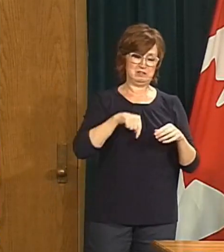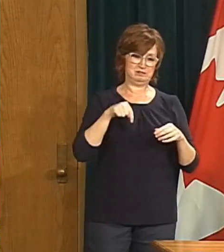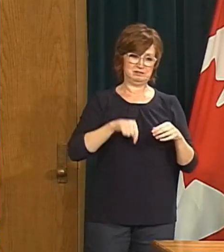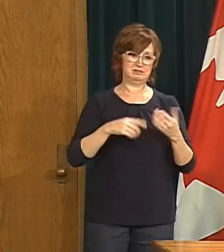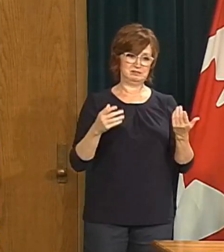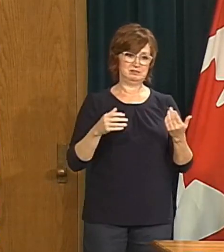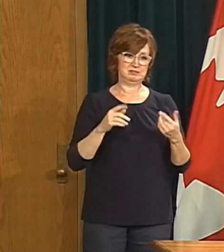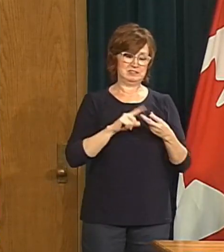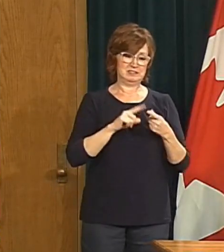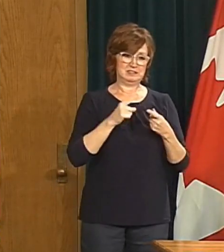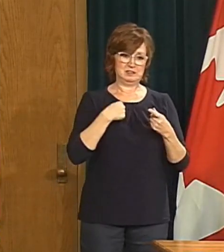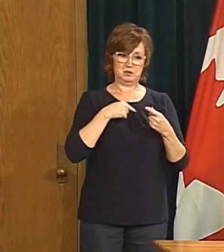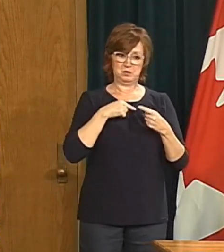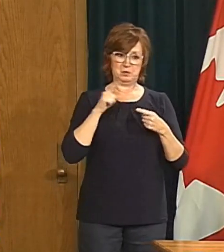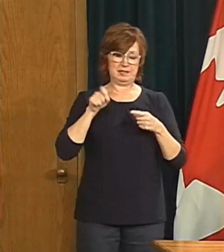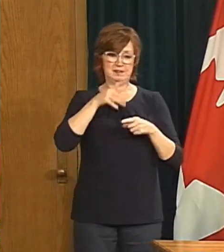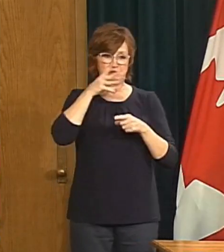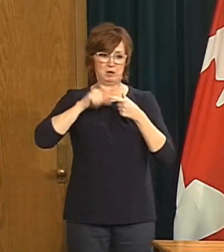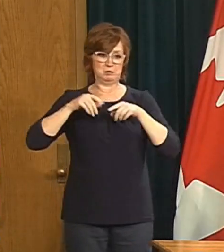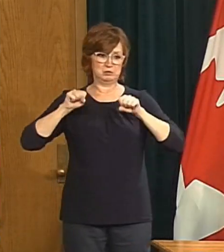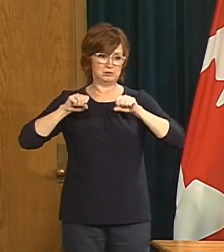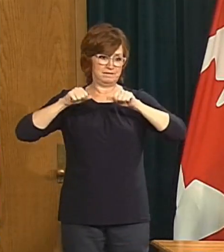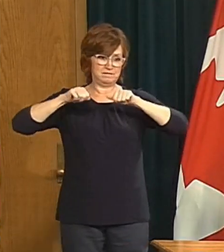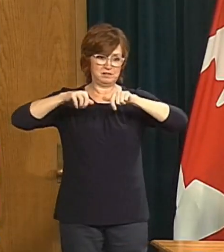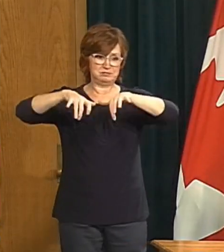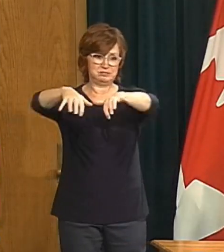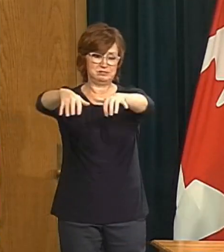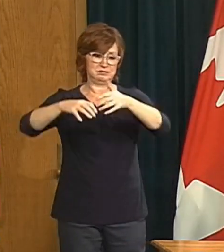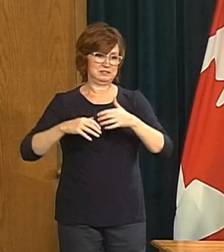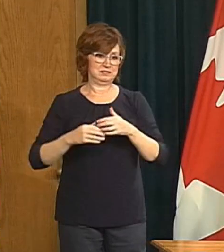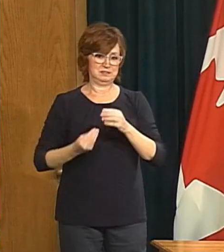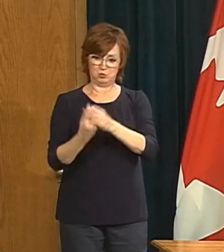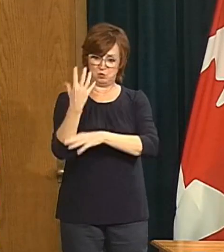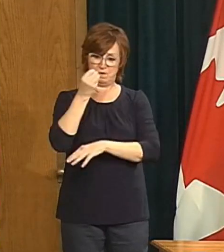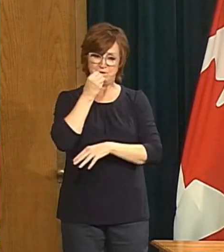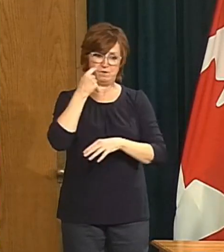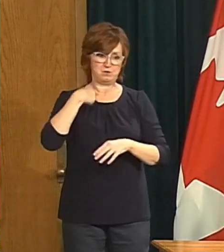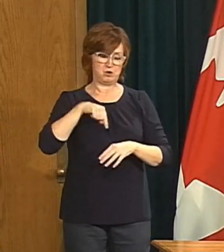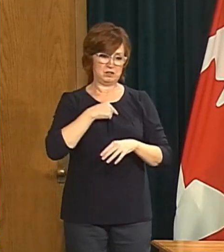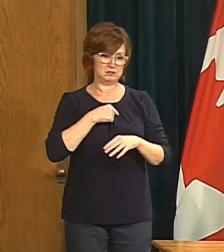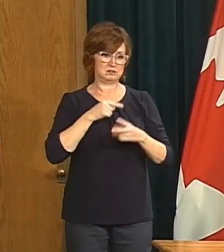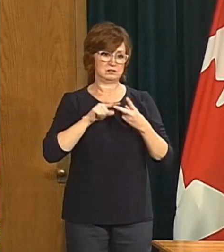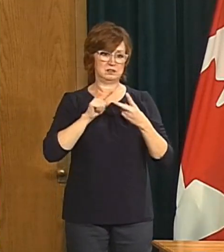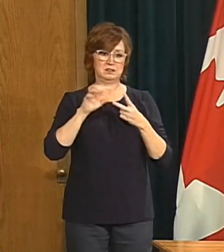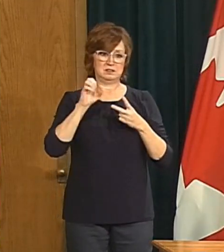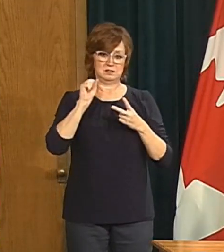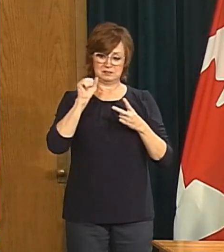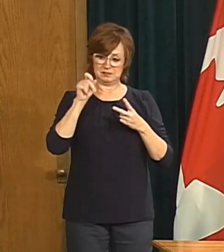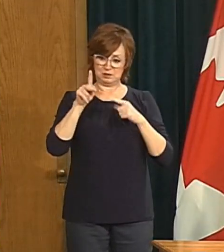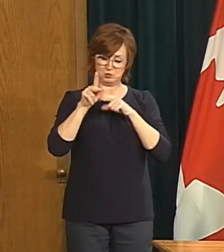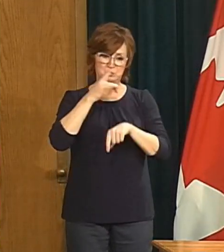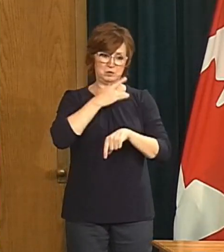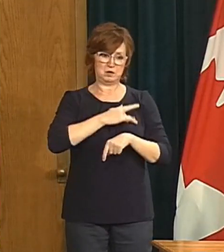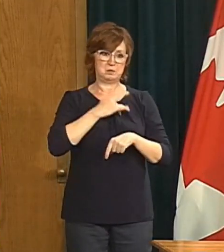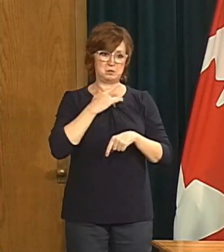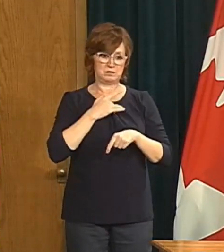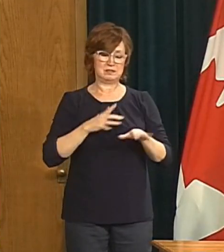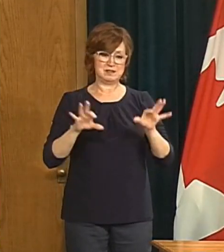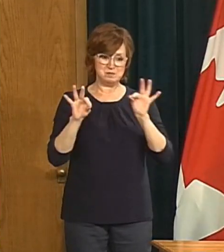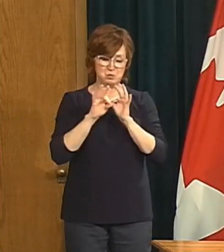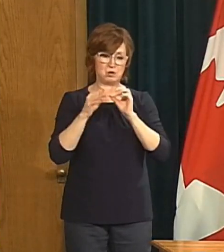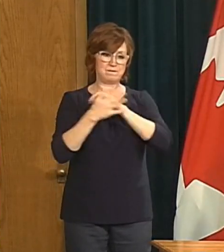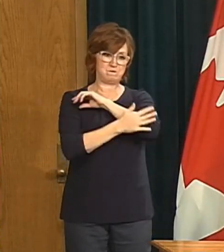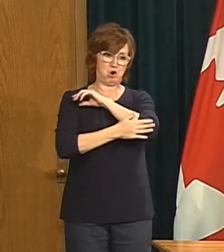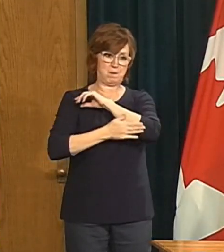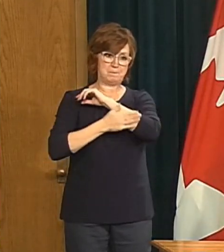the needs. We have we are an agricultural superpower here in Saskatchewan in not only the food that we produce, but in the products that